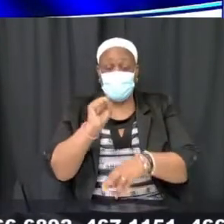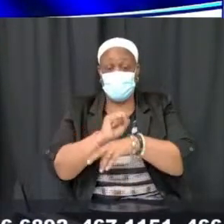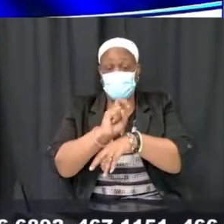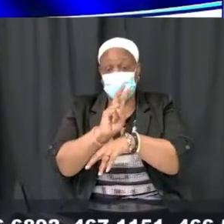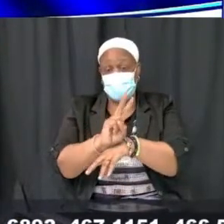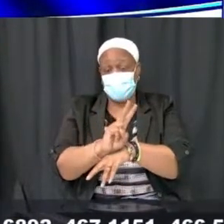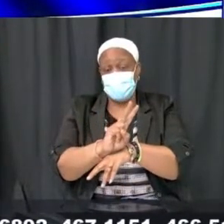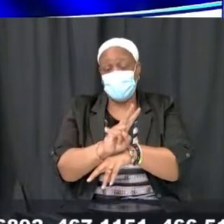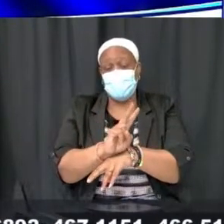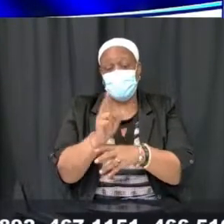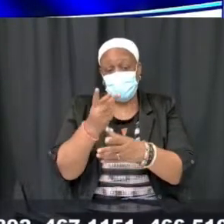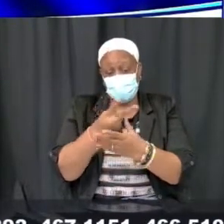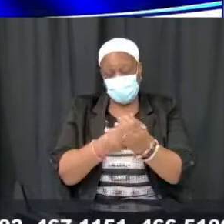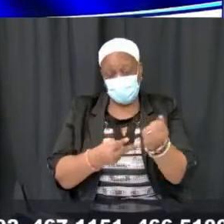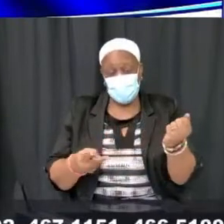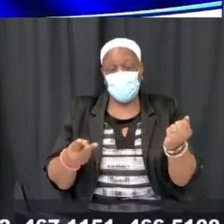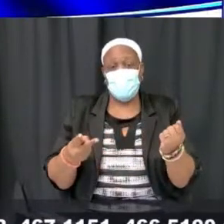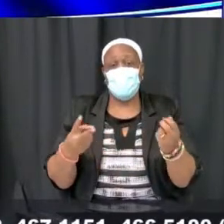blown off,